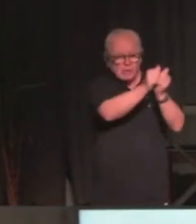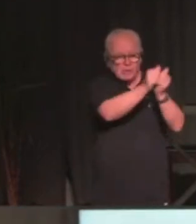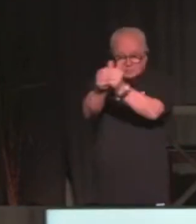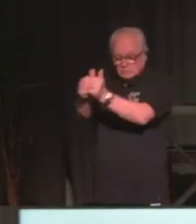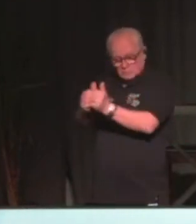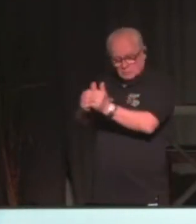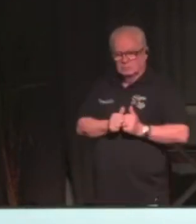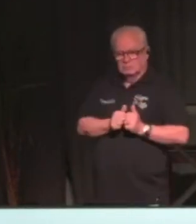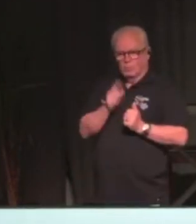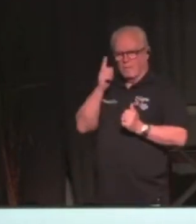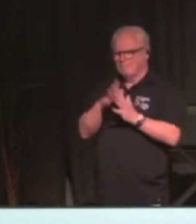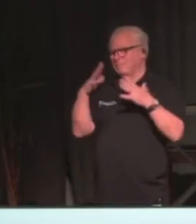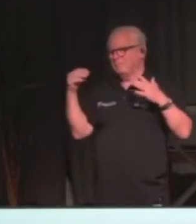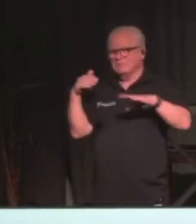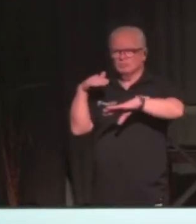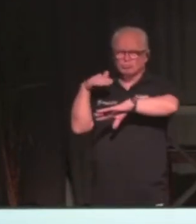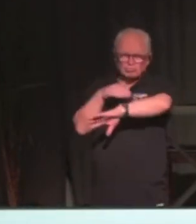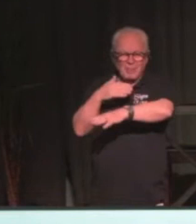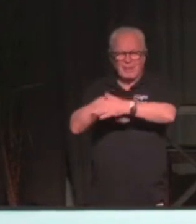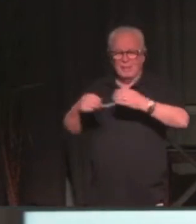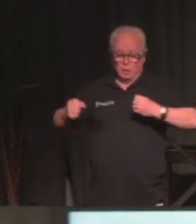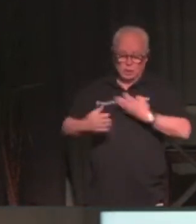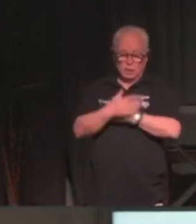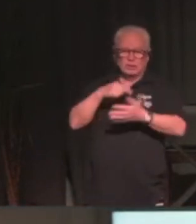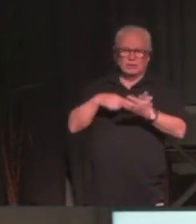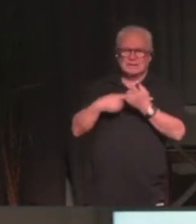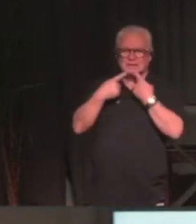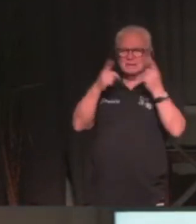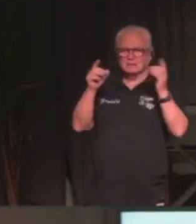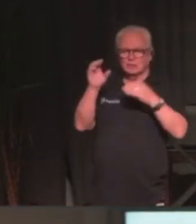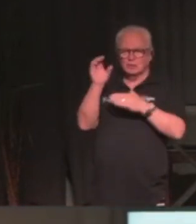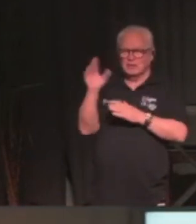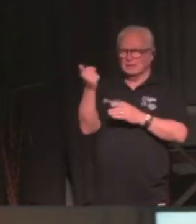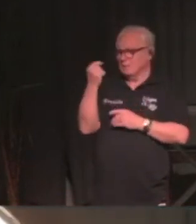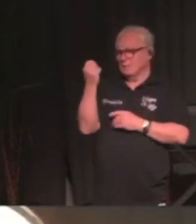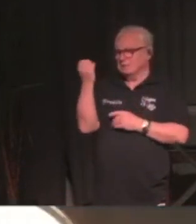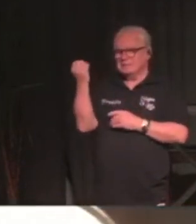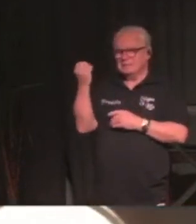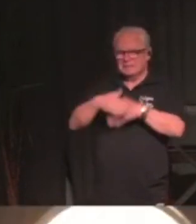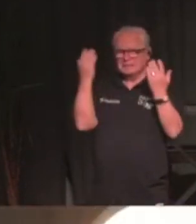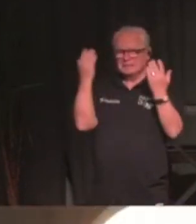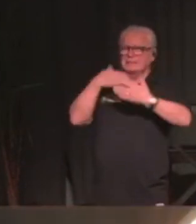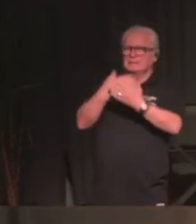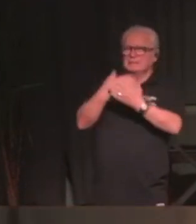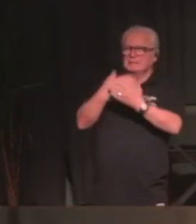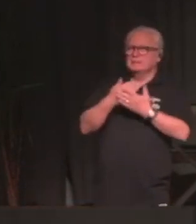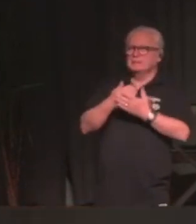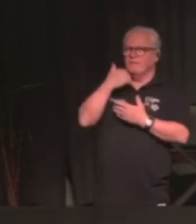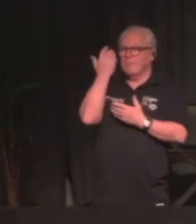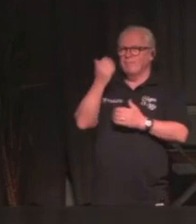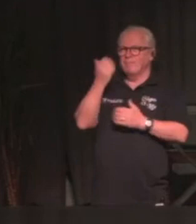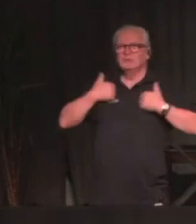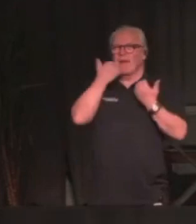The biggest trouble in the church, in the New Testament church, was it took them all 10 days sitting in an upper room from morning to night